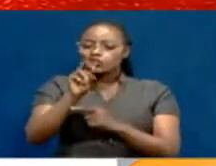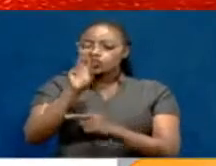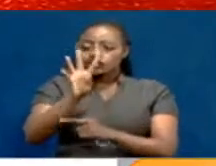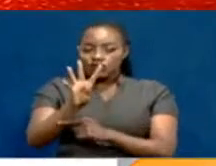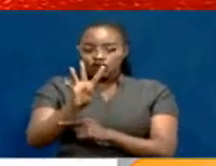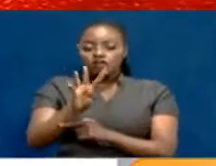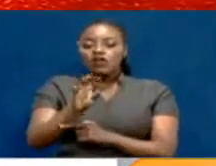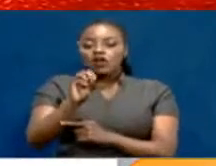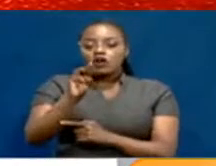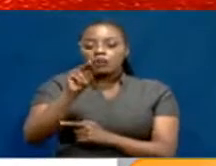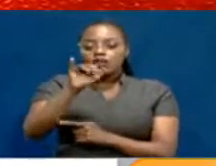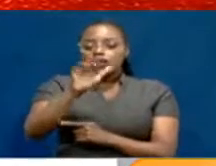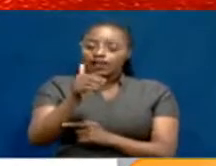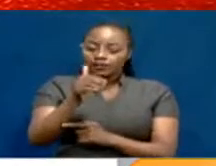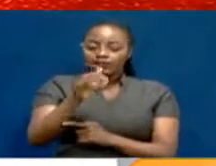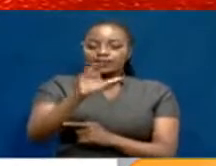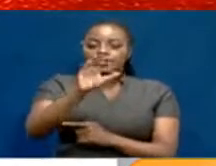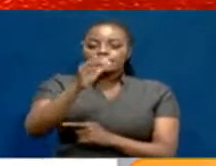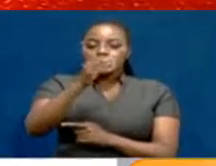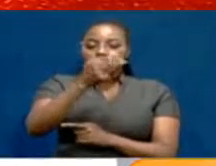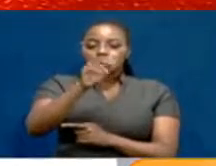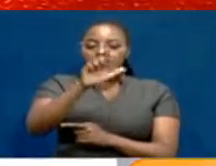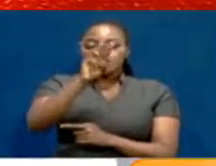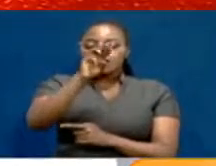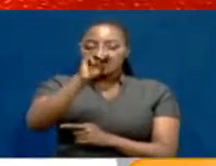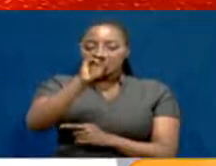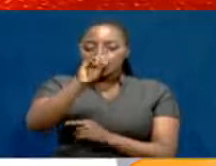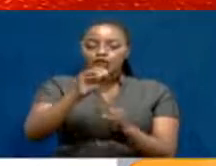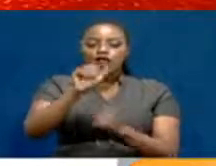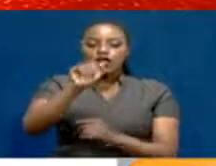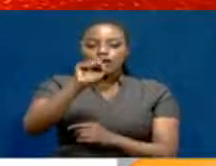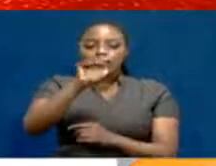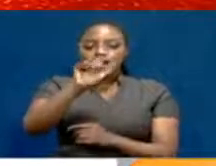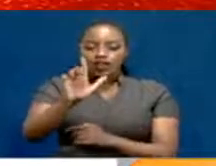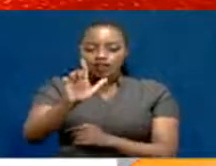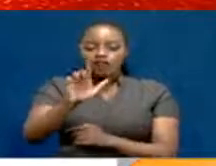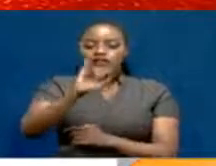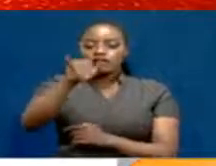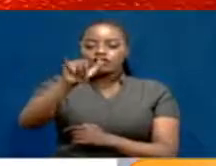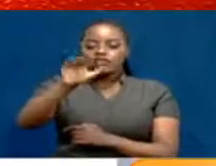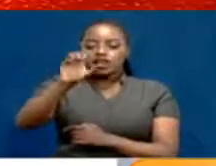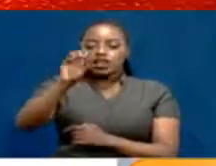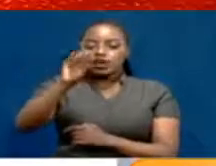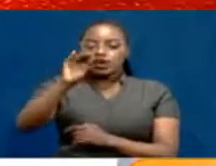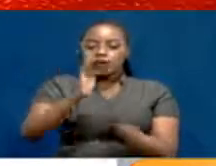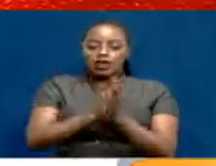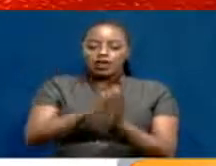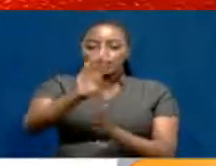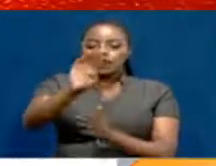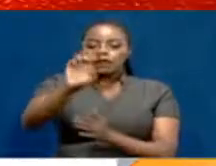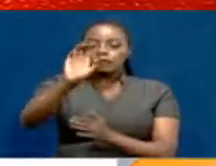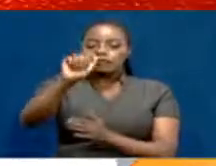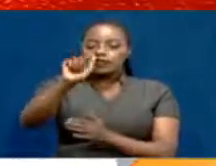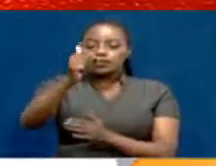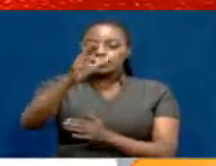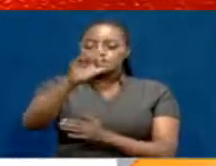Ferdinand Domanyala, Margaret Chelimo, Nicholas Kimeli, Abel Kipsang, Jacob Krop and Beatrice Chebet.